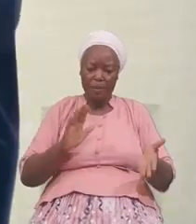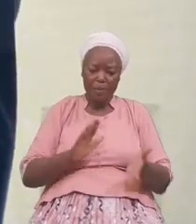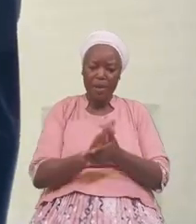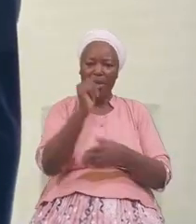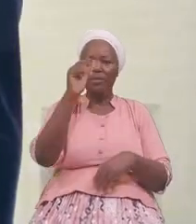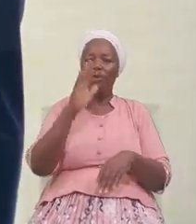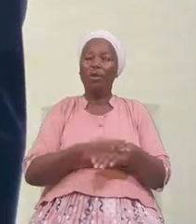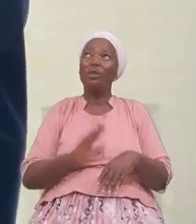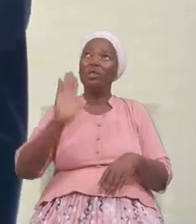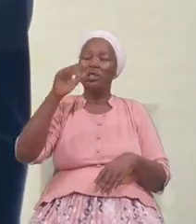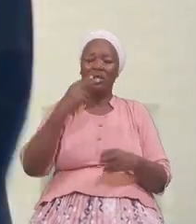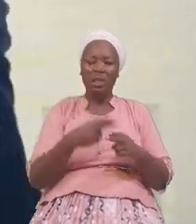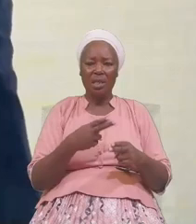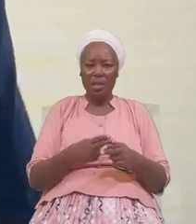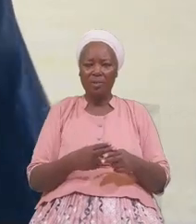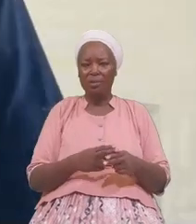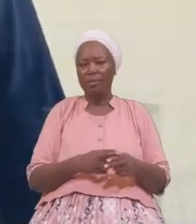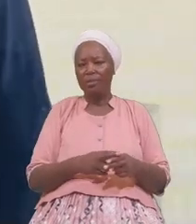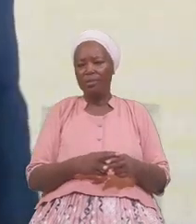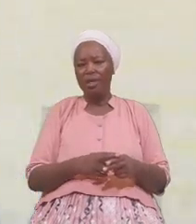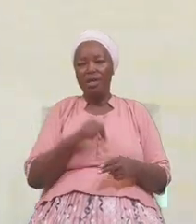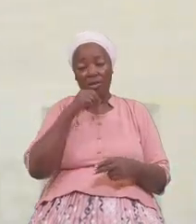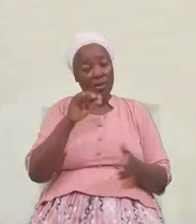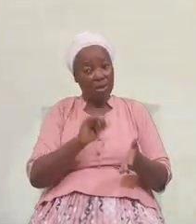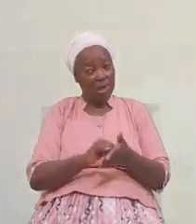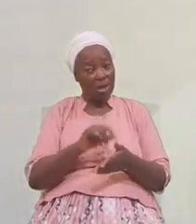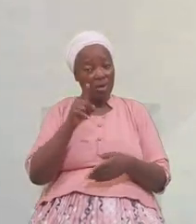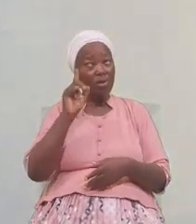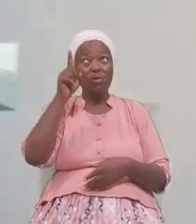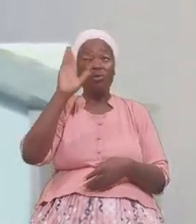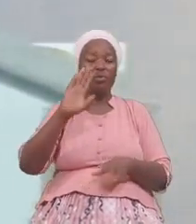believed on his name. Not that you will give